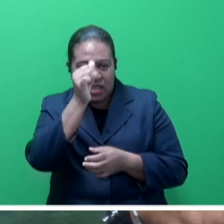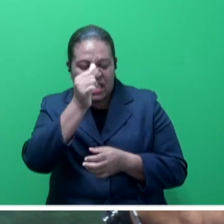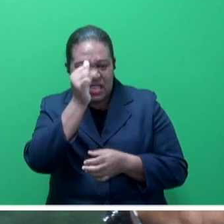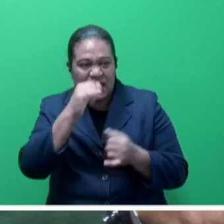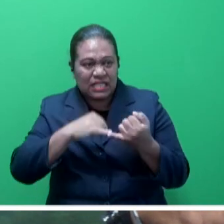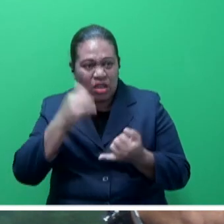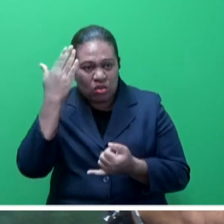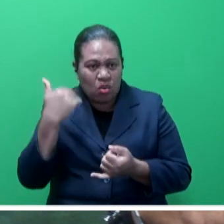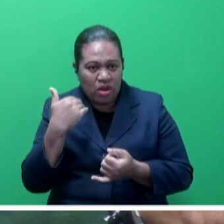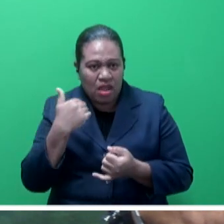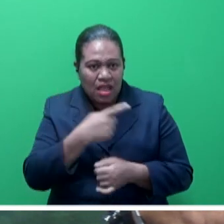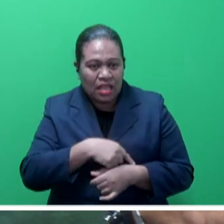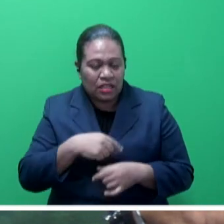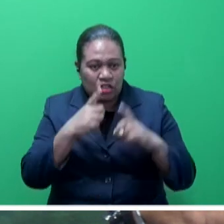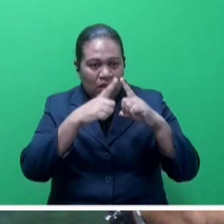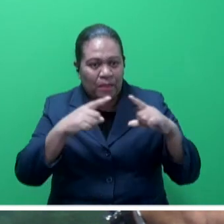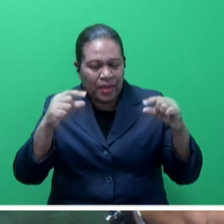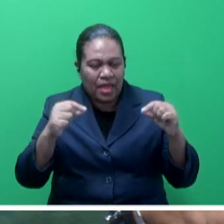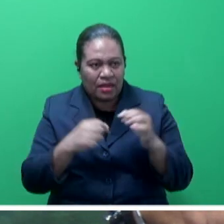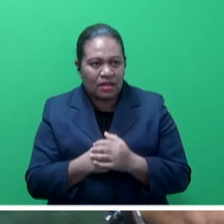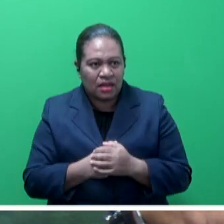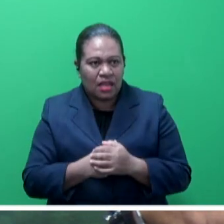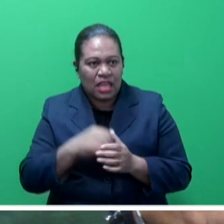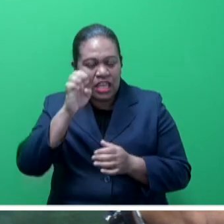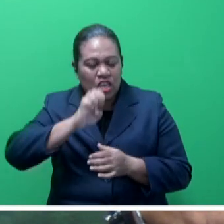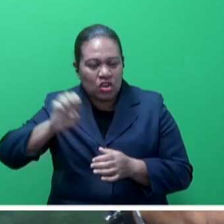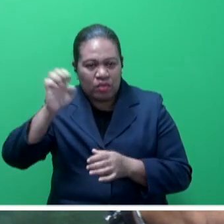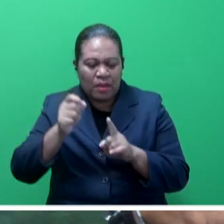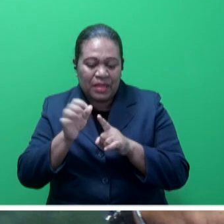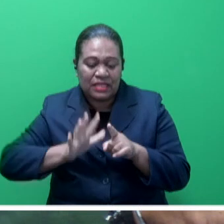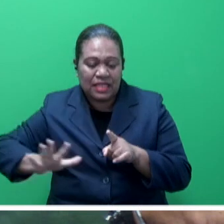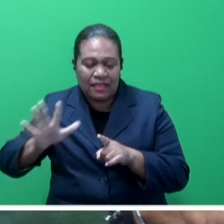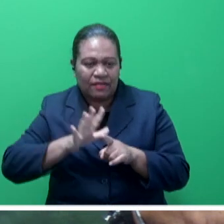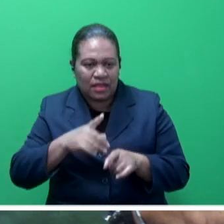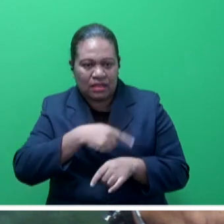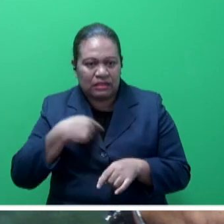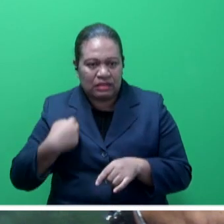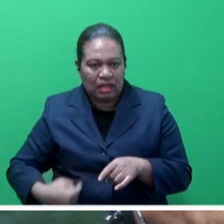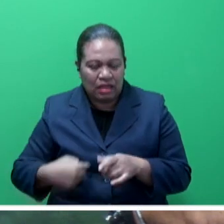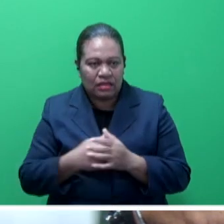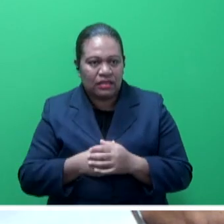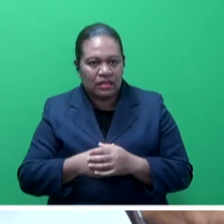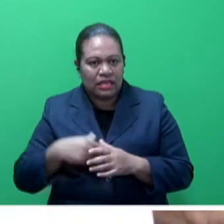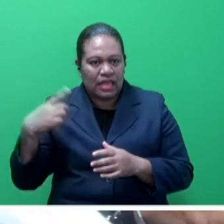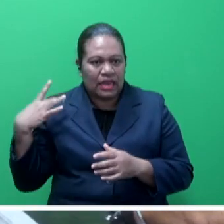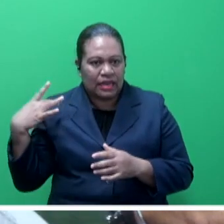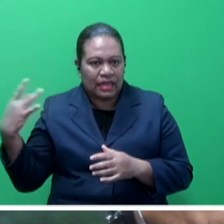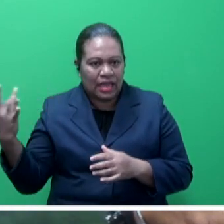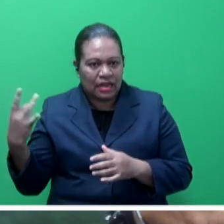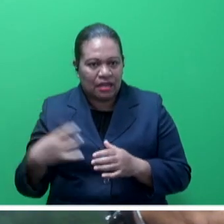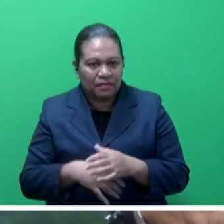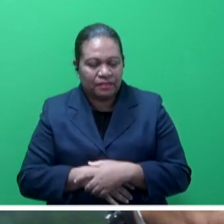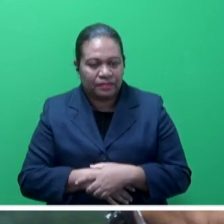Korea, Japan, UK, continental Europe, Pacific Island countries, China, Canada.